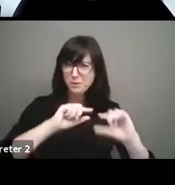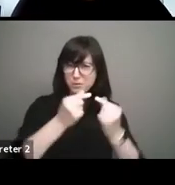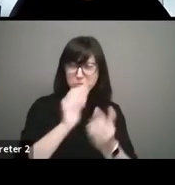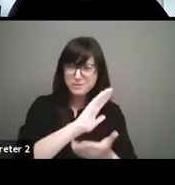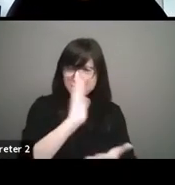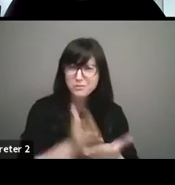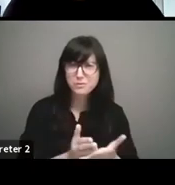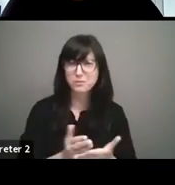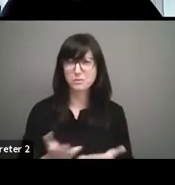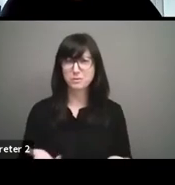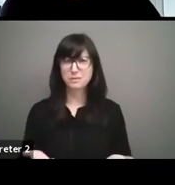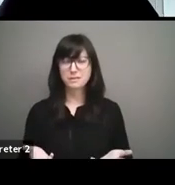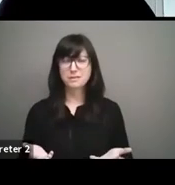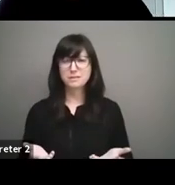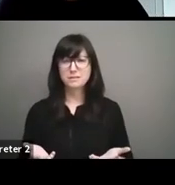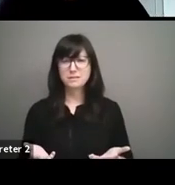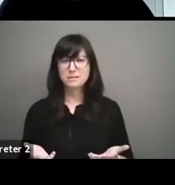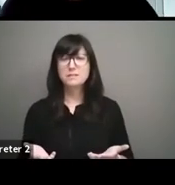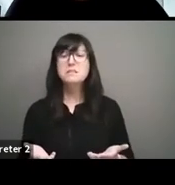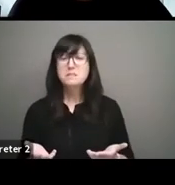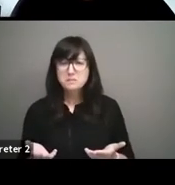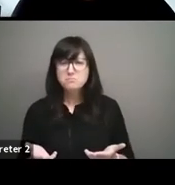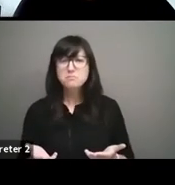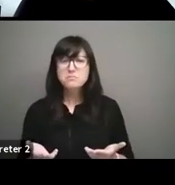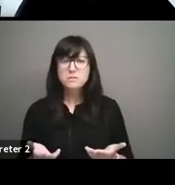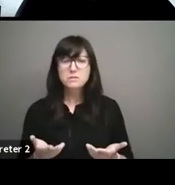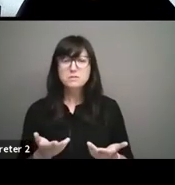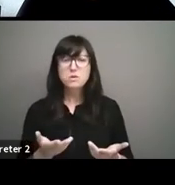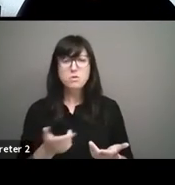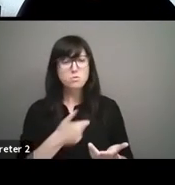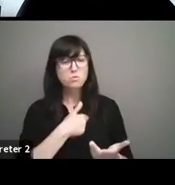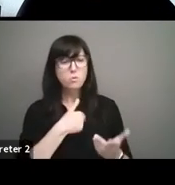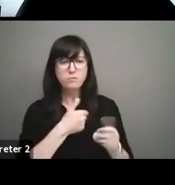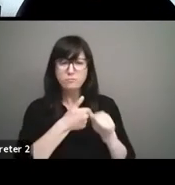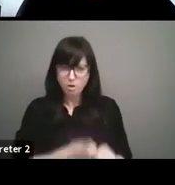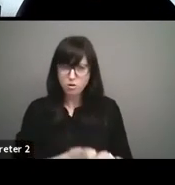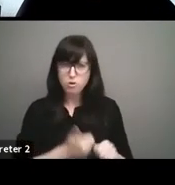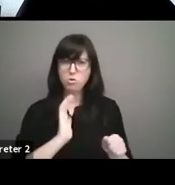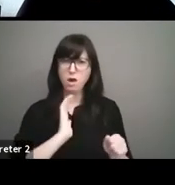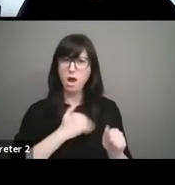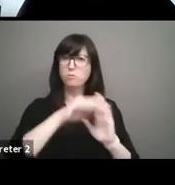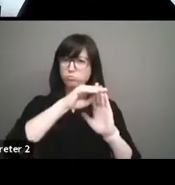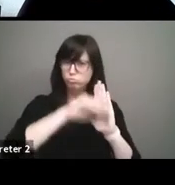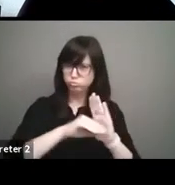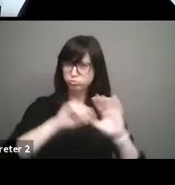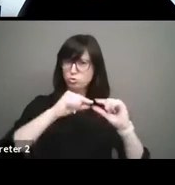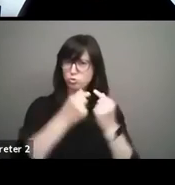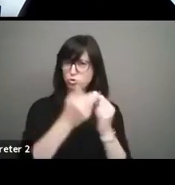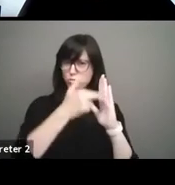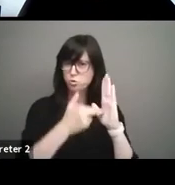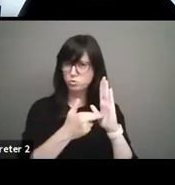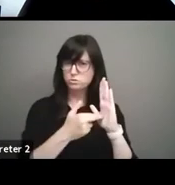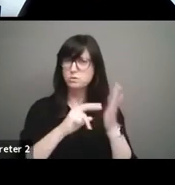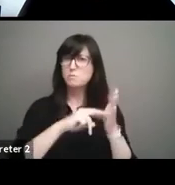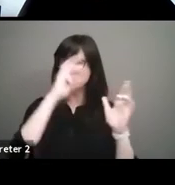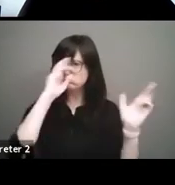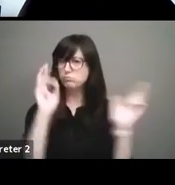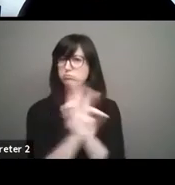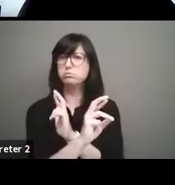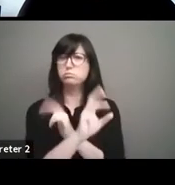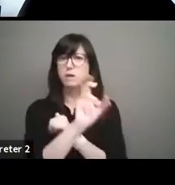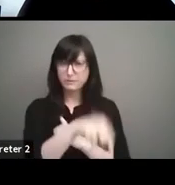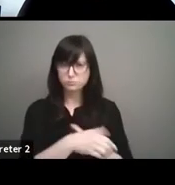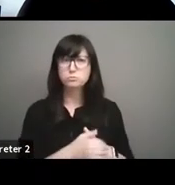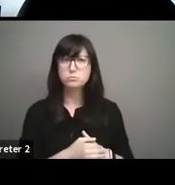But we all kind of look to those group norms and we have an agreement with each other. We respect each other. We also